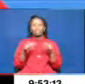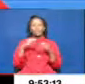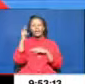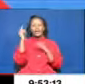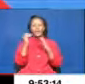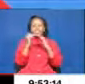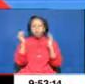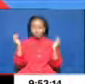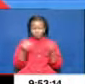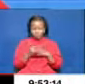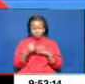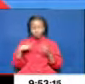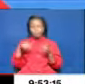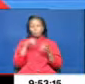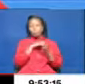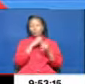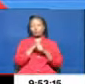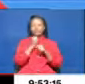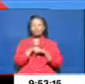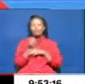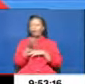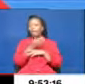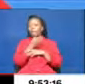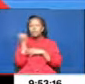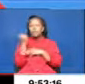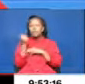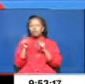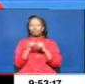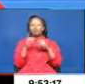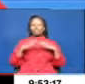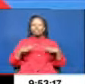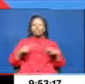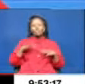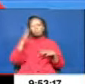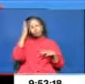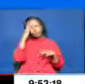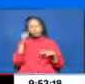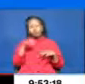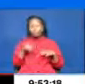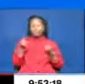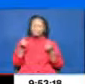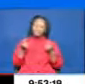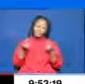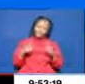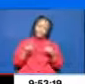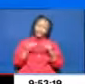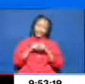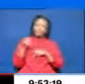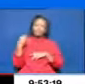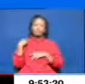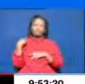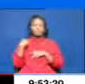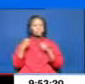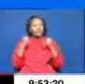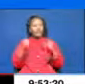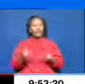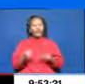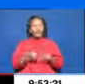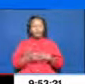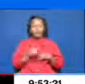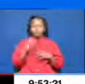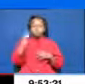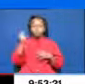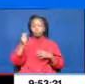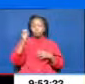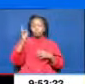best. Our people at home must know that we've come to do our best and we'll try to touch Tolea. Kenya, who will take on New Zealand on